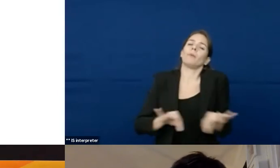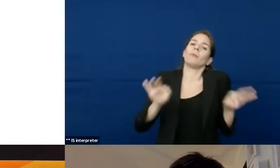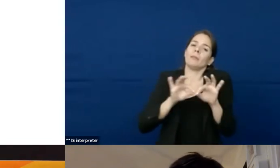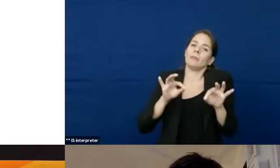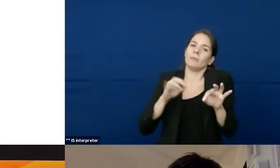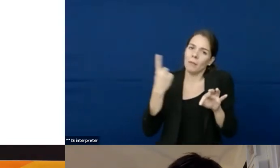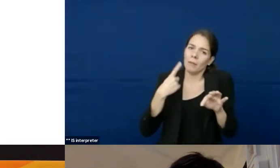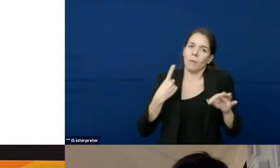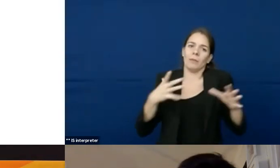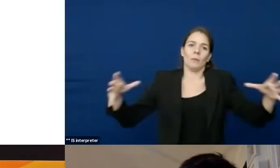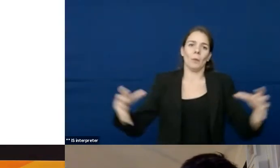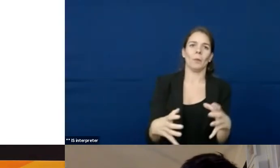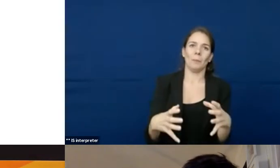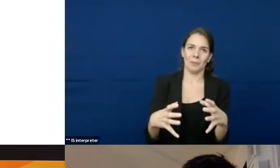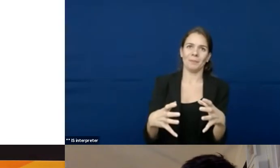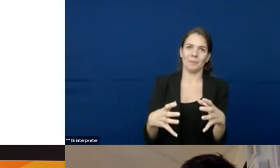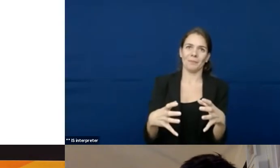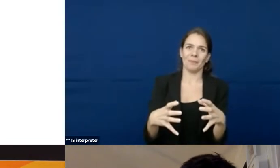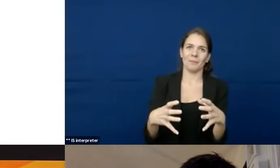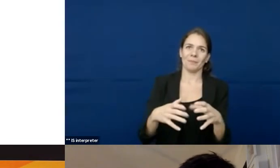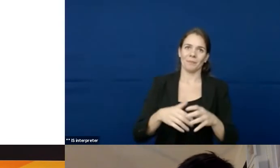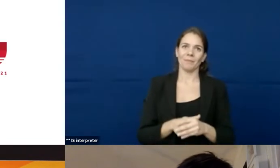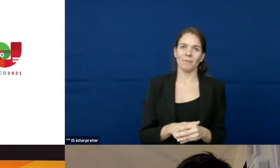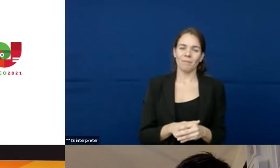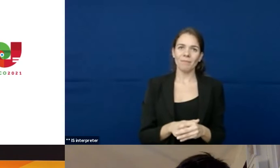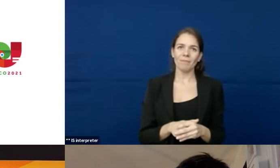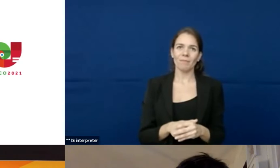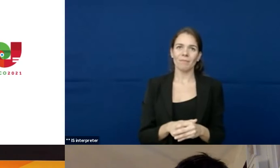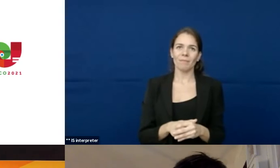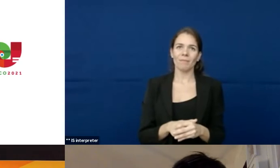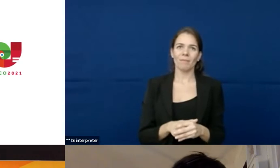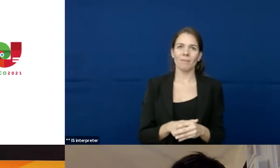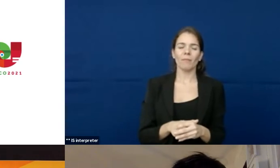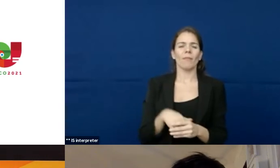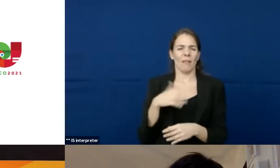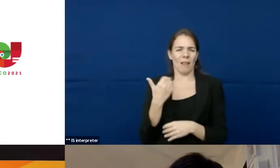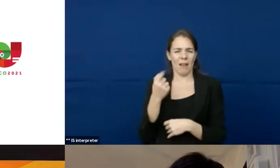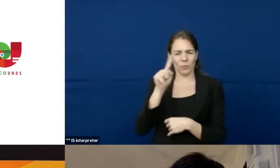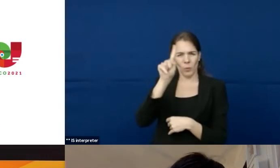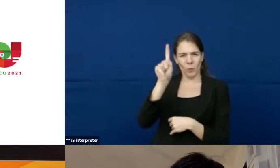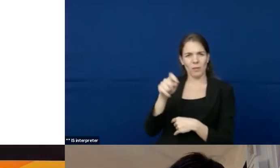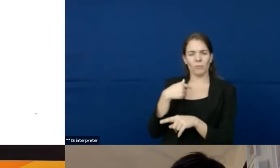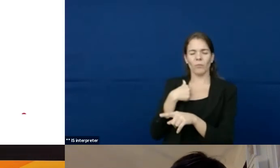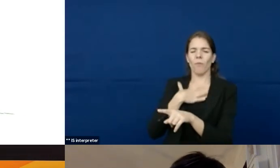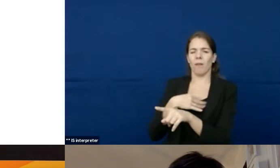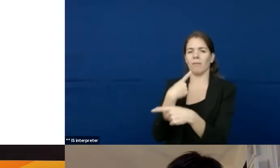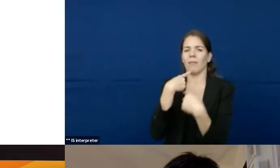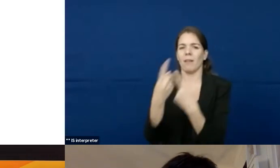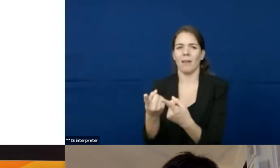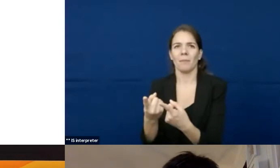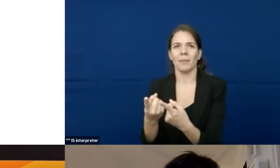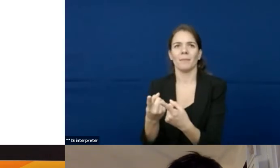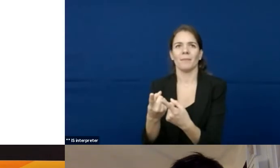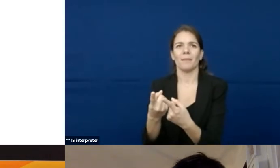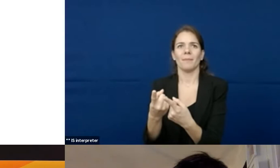I think that we really need to change the narrative to start with. And we should not be asking the